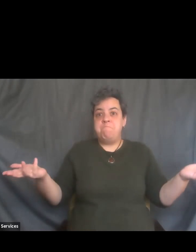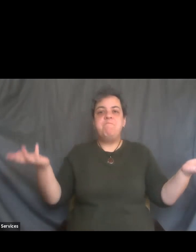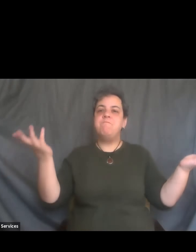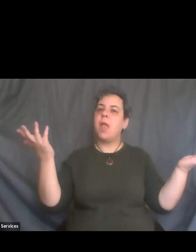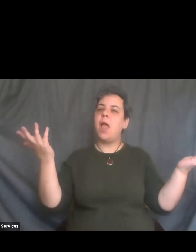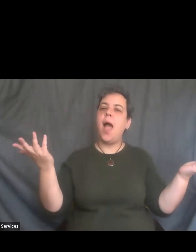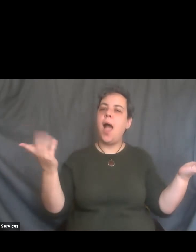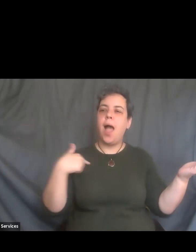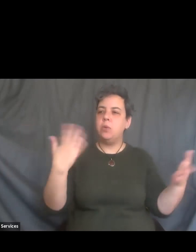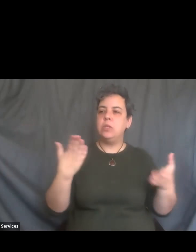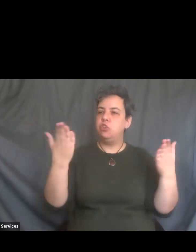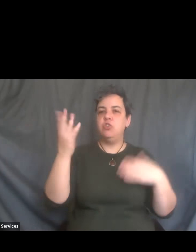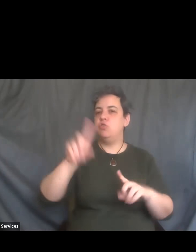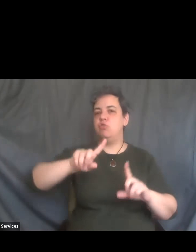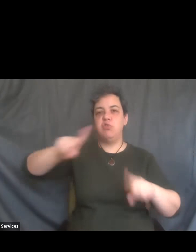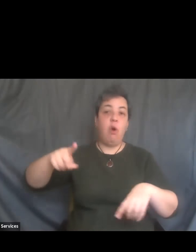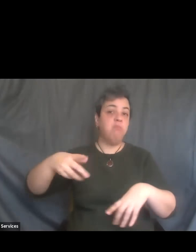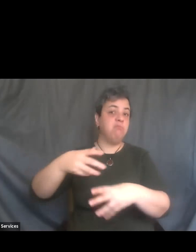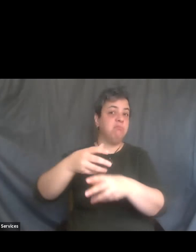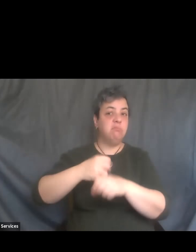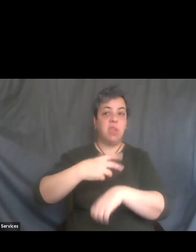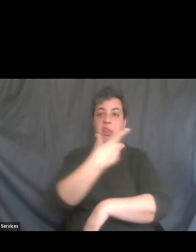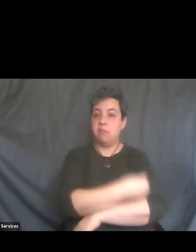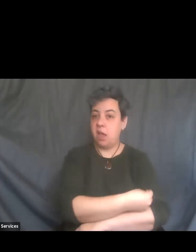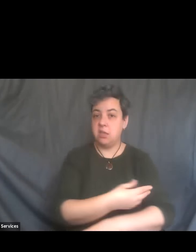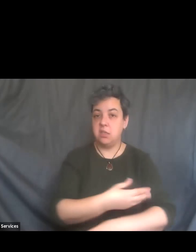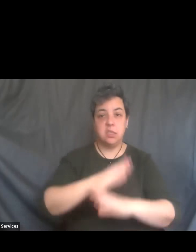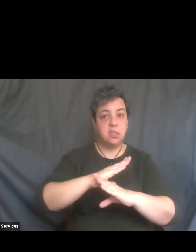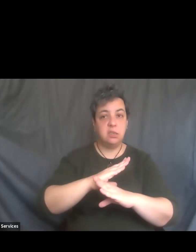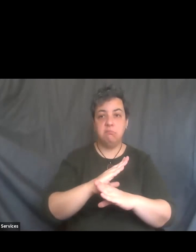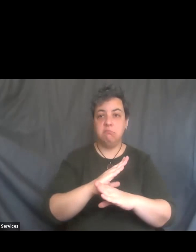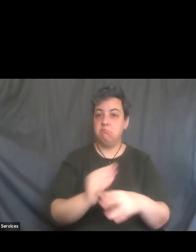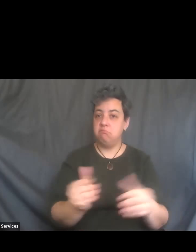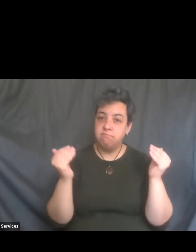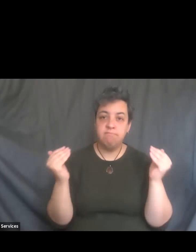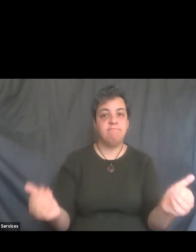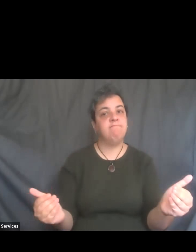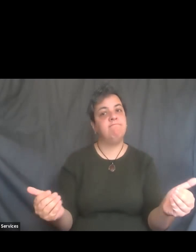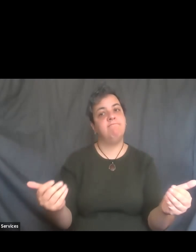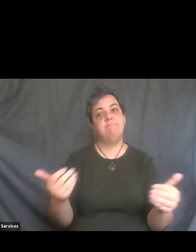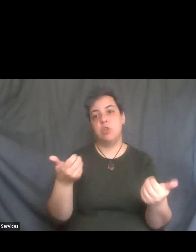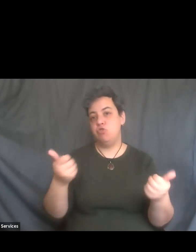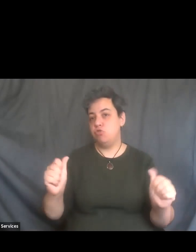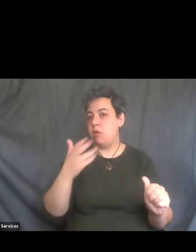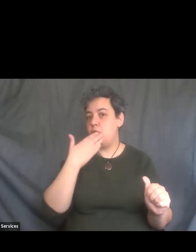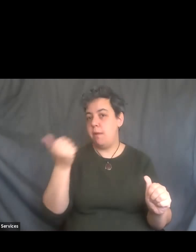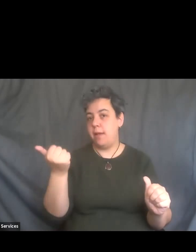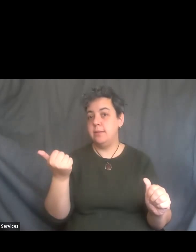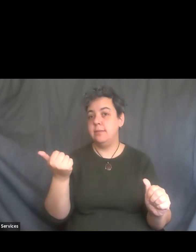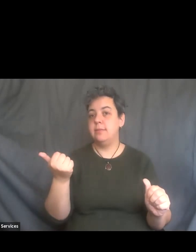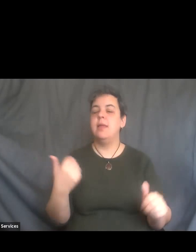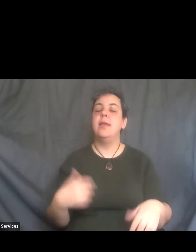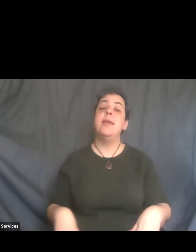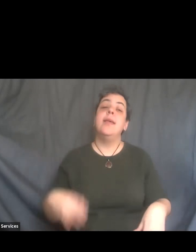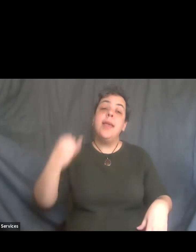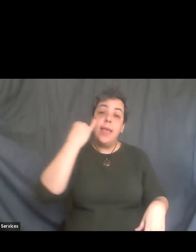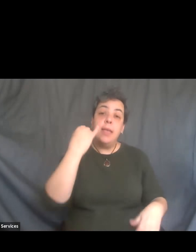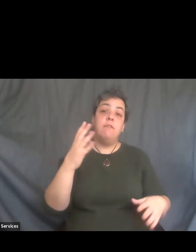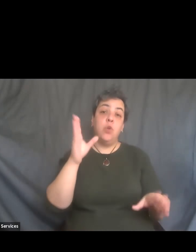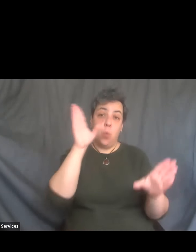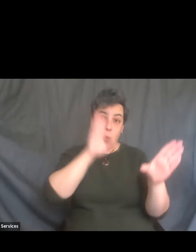don't have all the details of your personal history, it will be best to have a conversation with your provider. If you don't